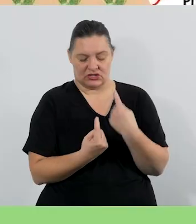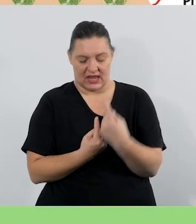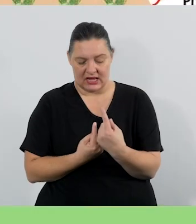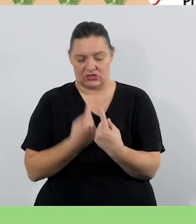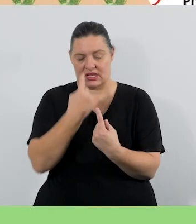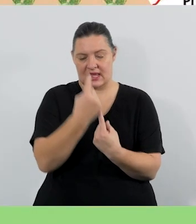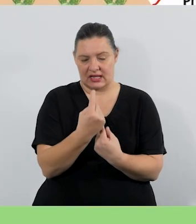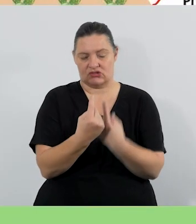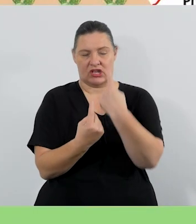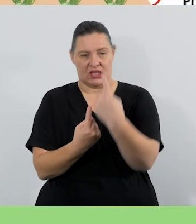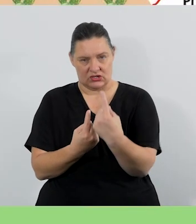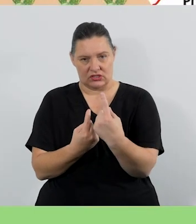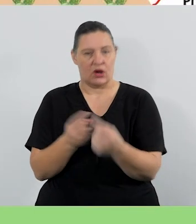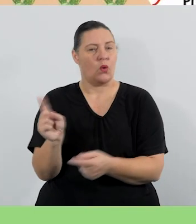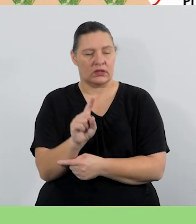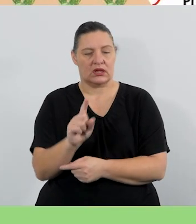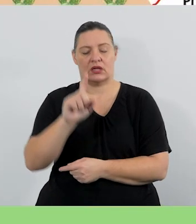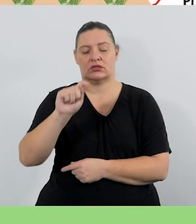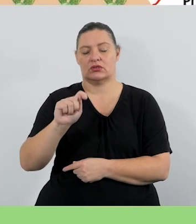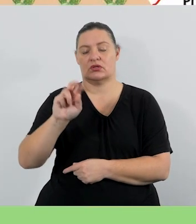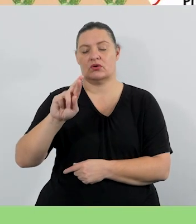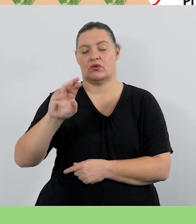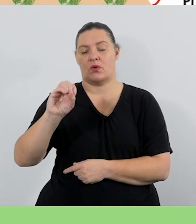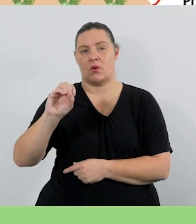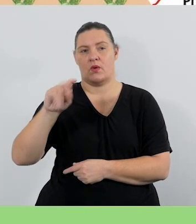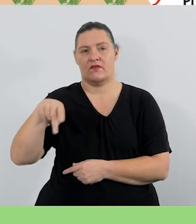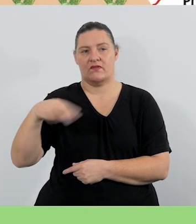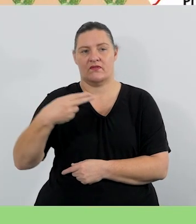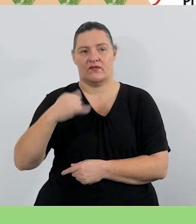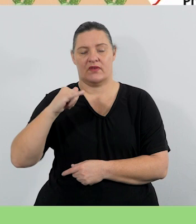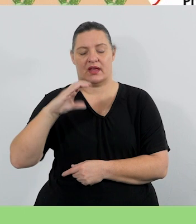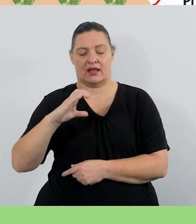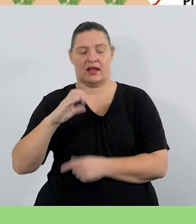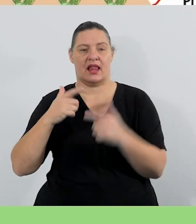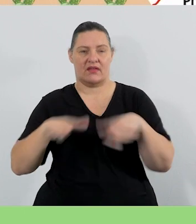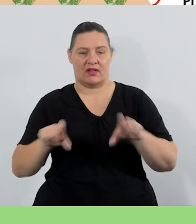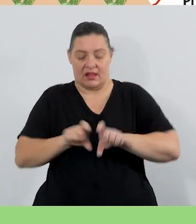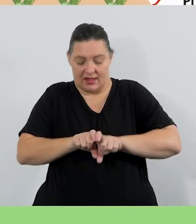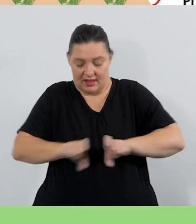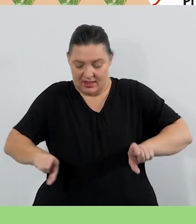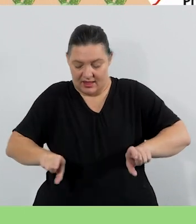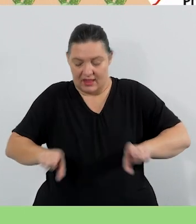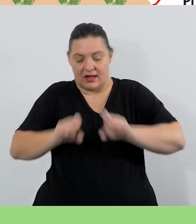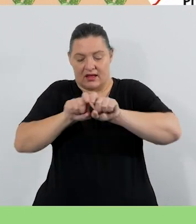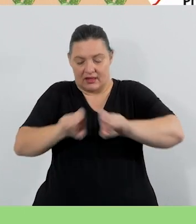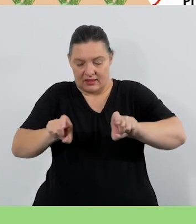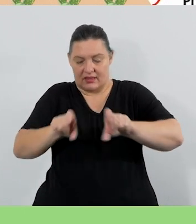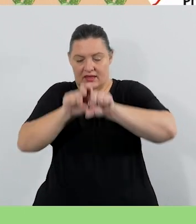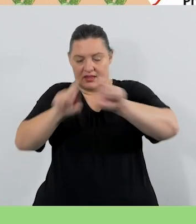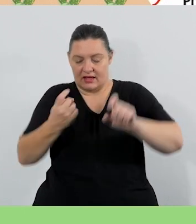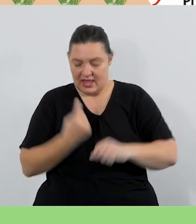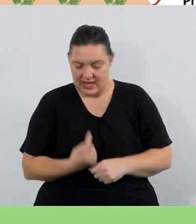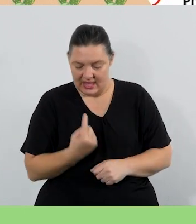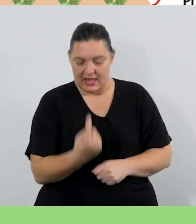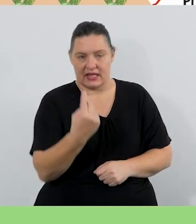of the food chain is referred to as a trophic level. So this is a trophic level. This is a trophic